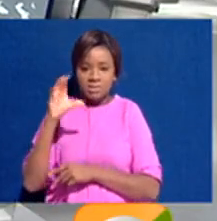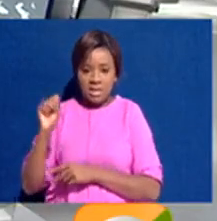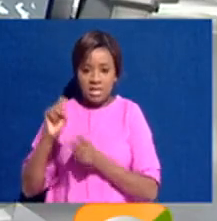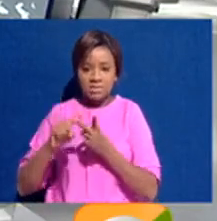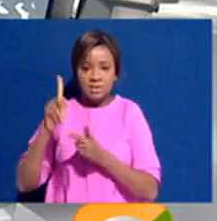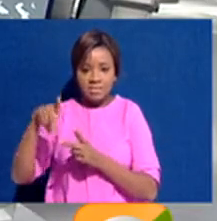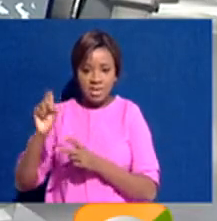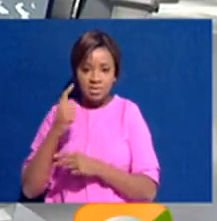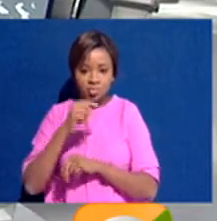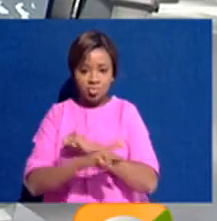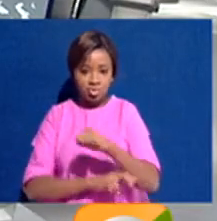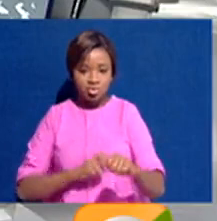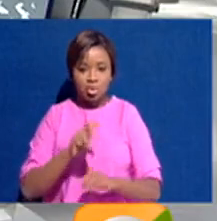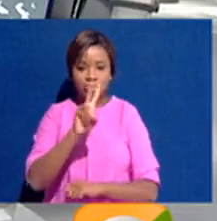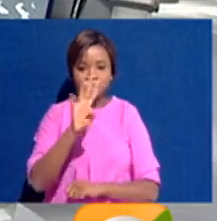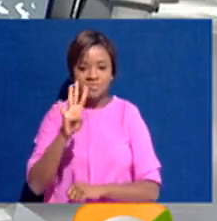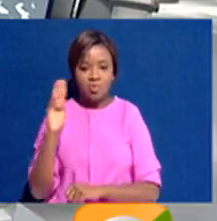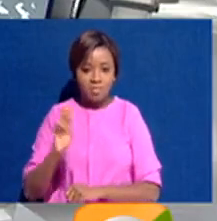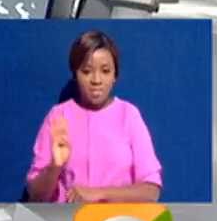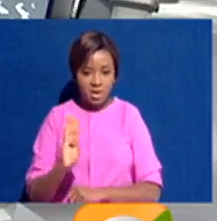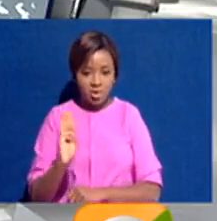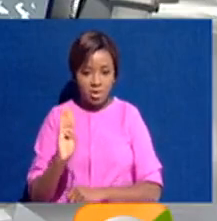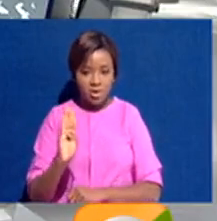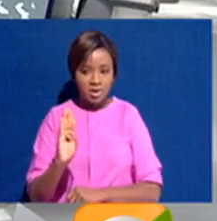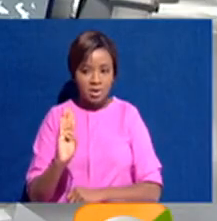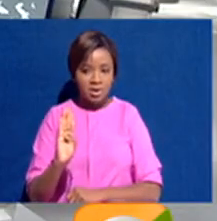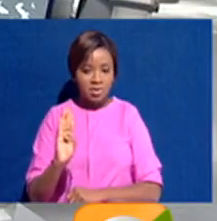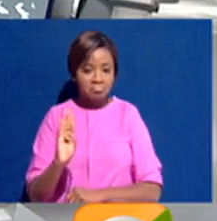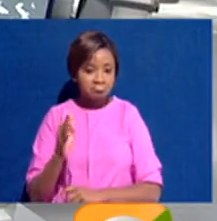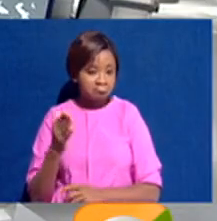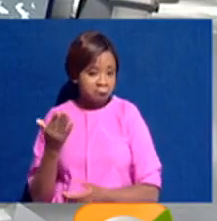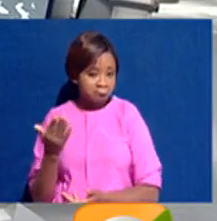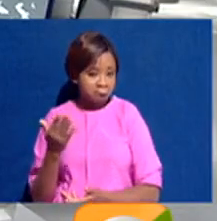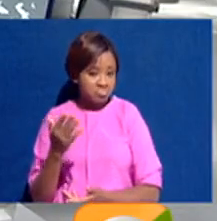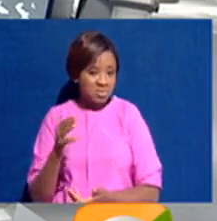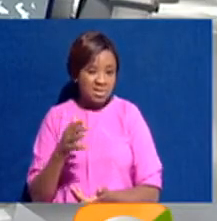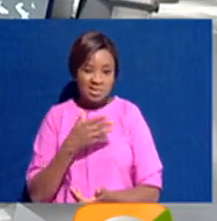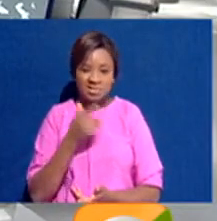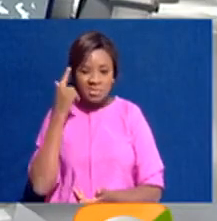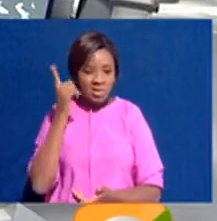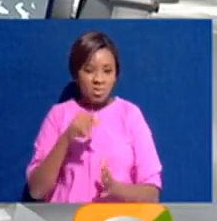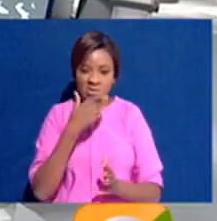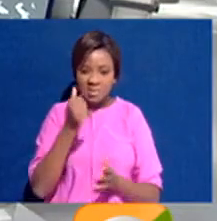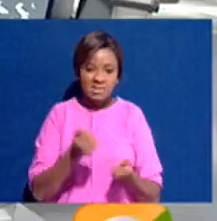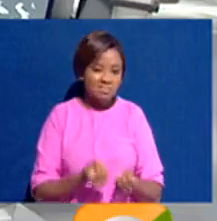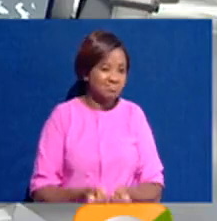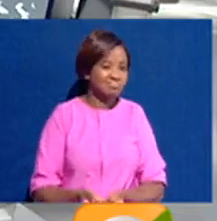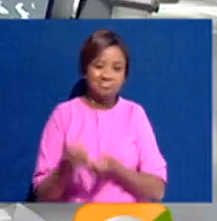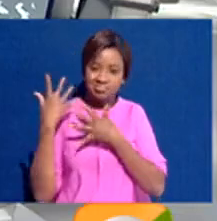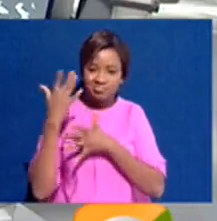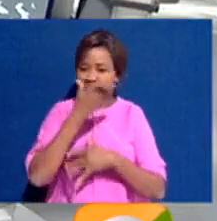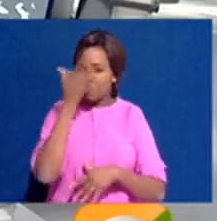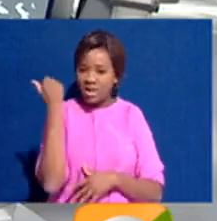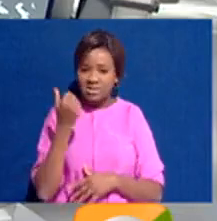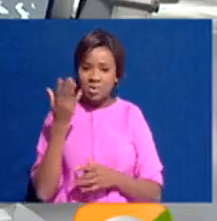allegedly stole more than 24 billion shillings. I mean, isn't the past the past? We keep delving on the past. We keep